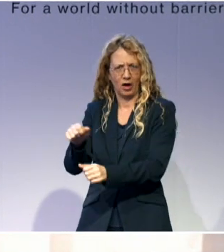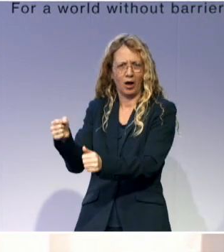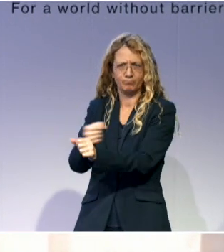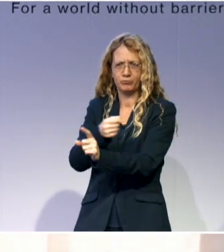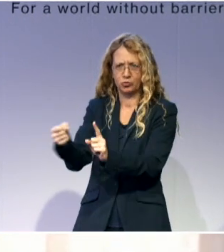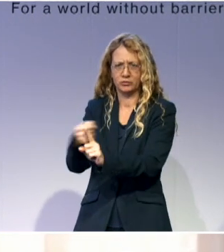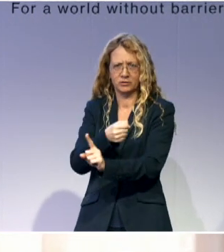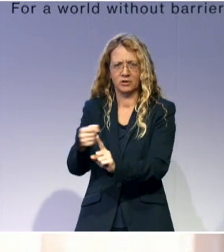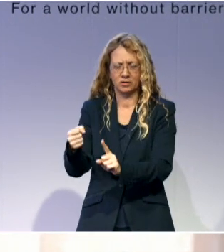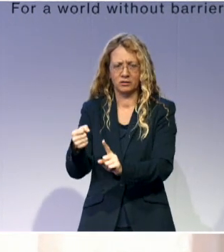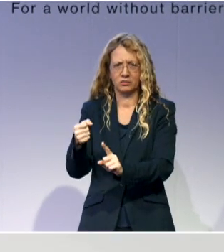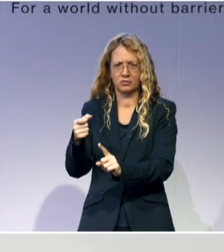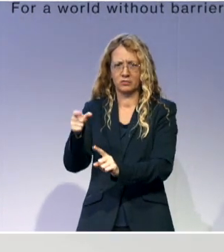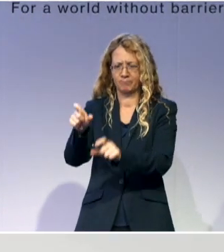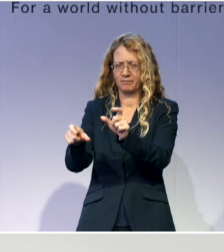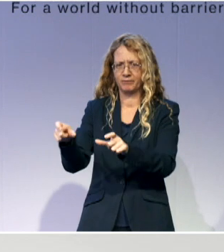with support from staff.